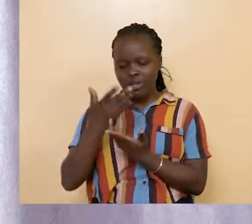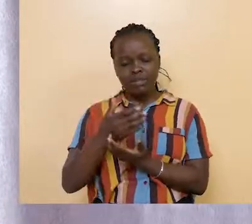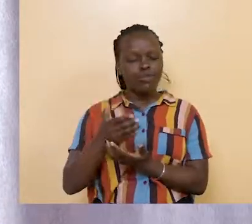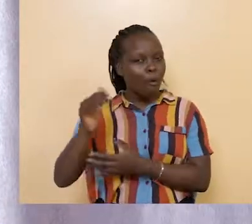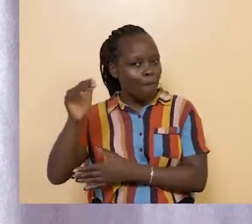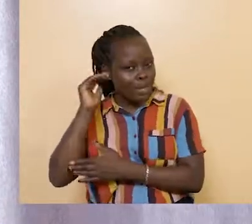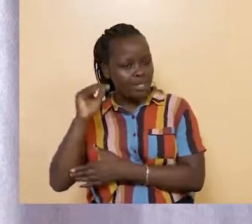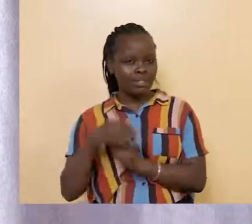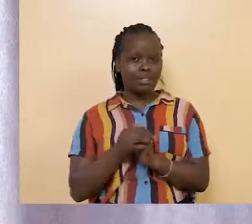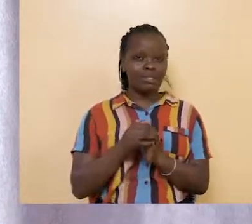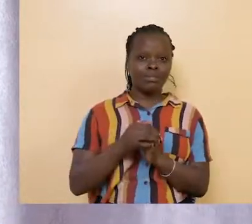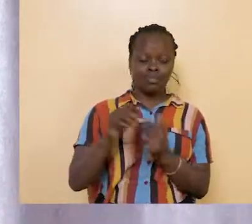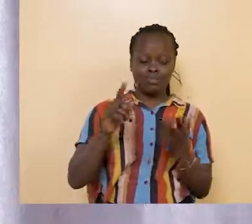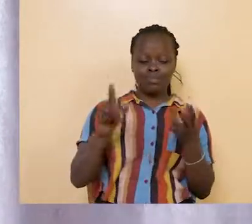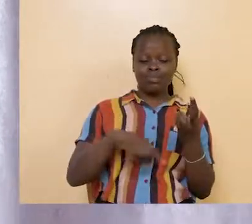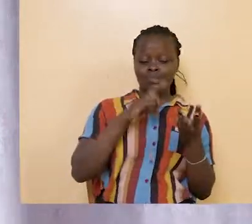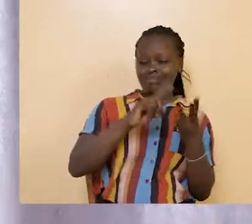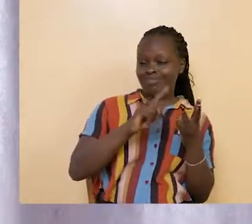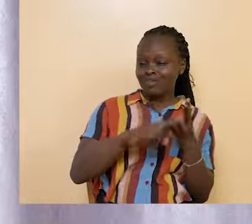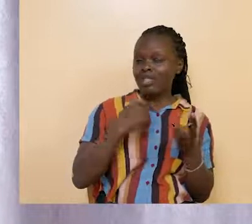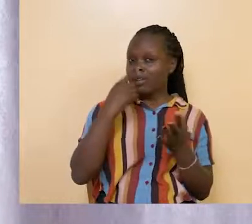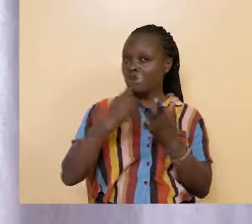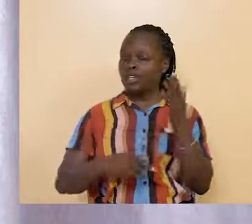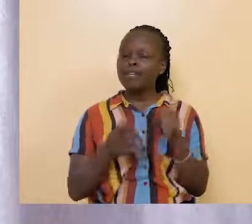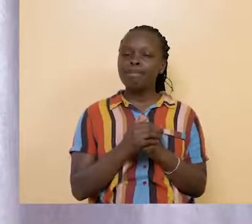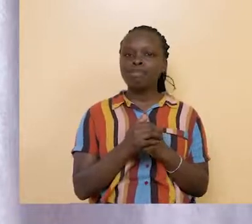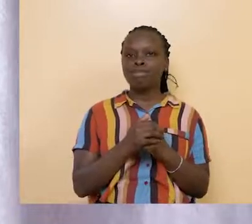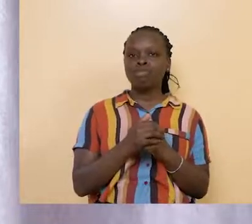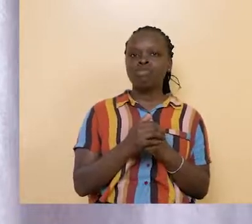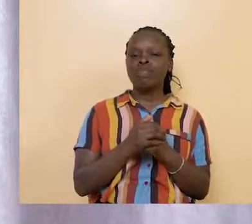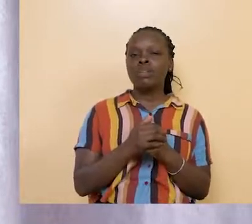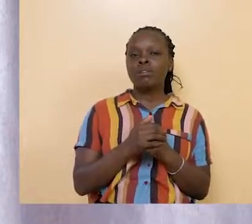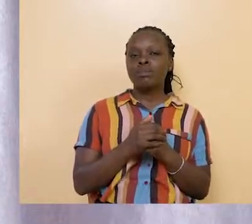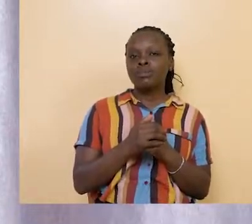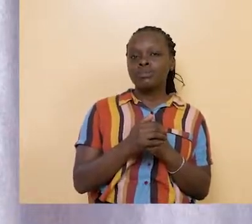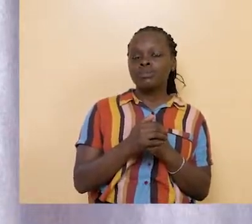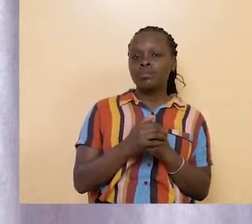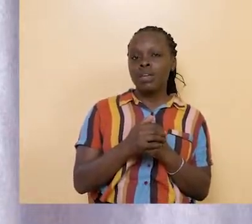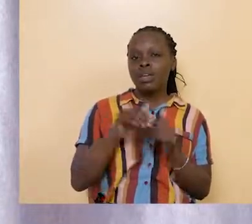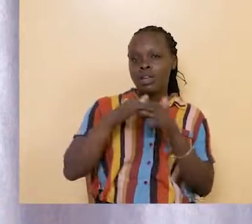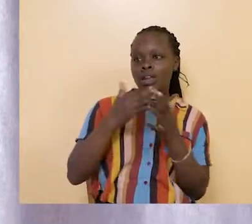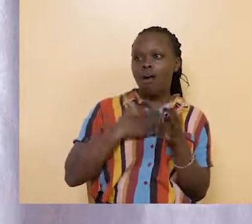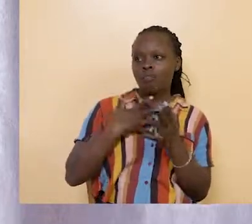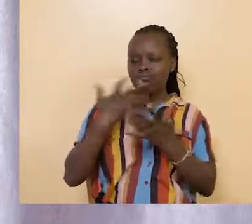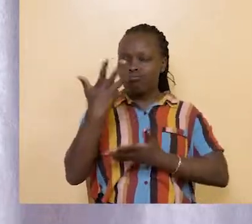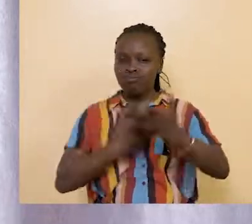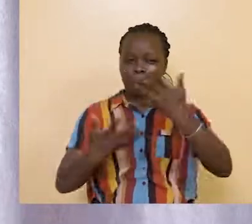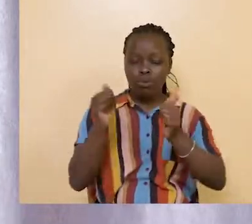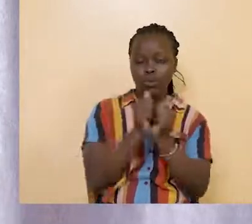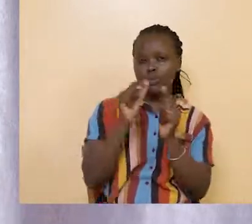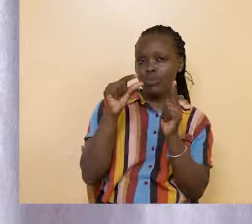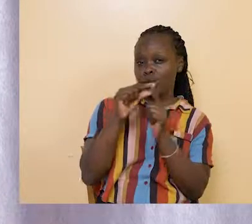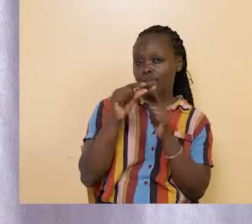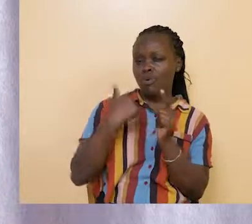it. The other thing which really speaks directly into our era of technology is that in our engagement with